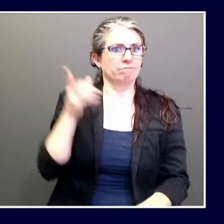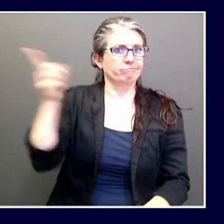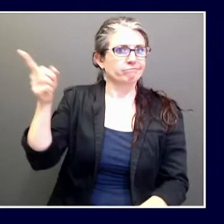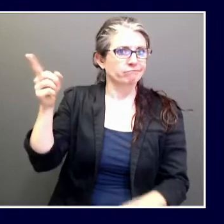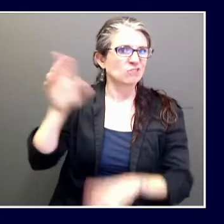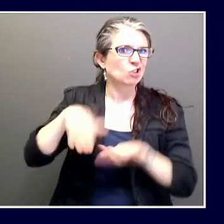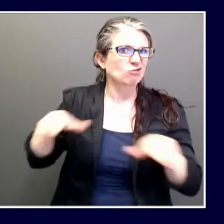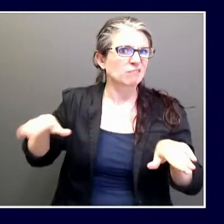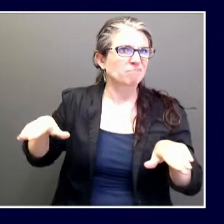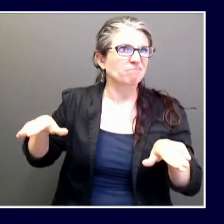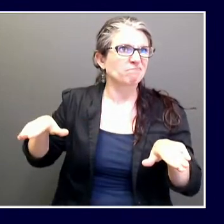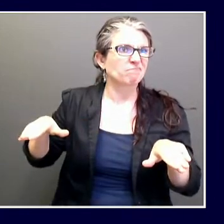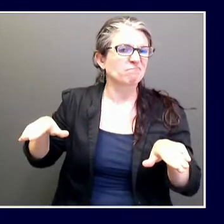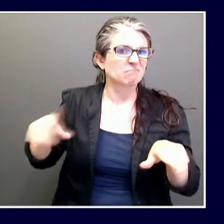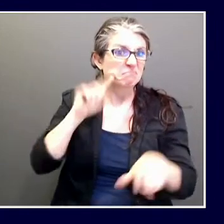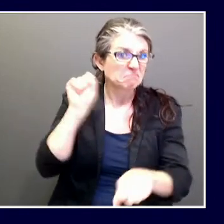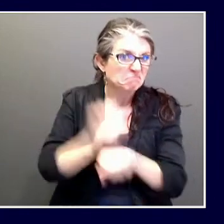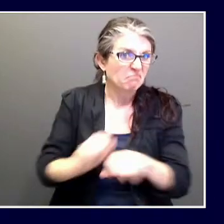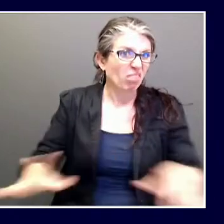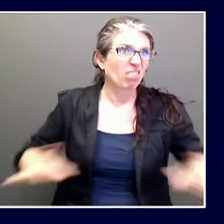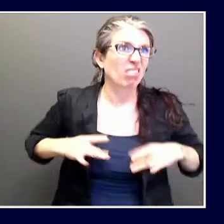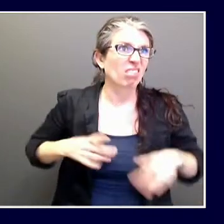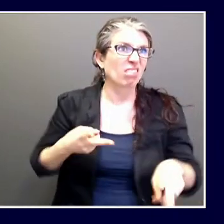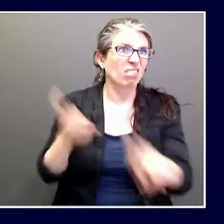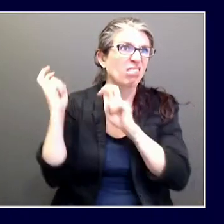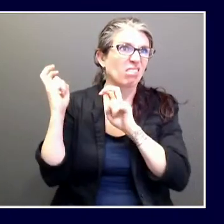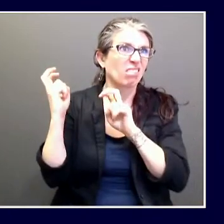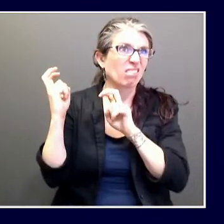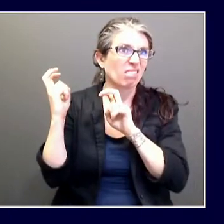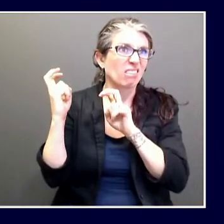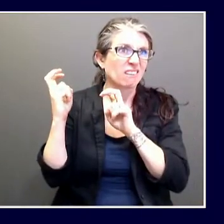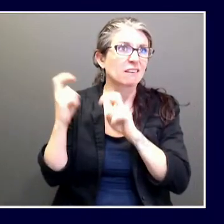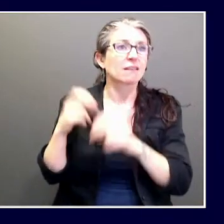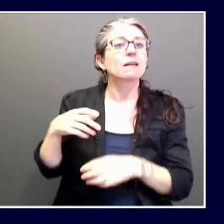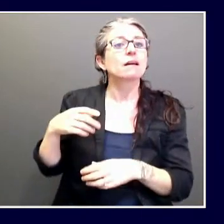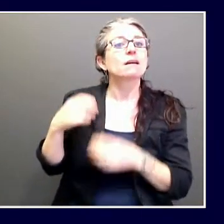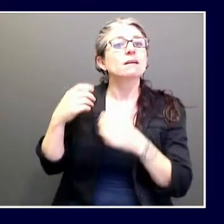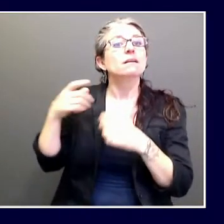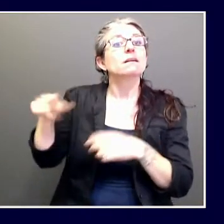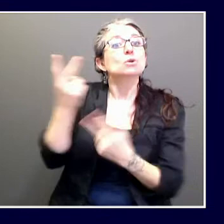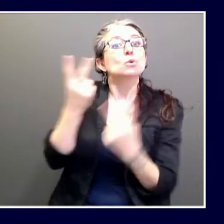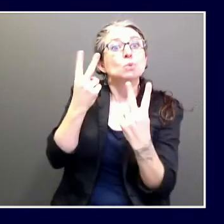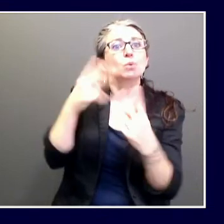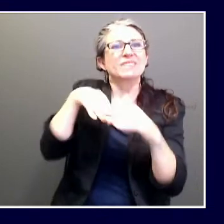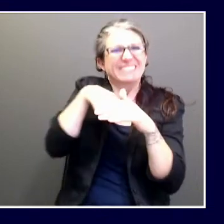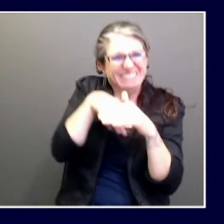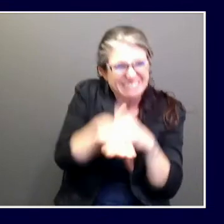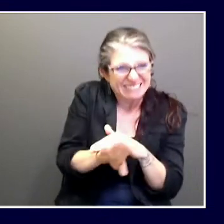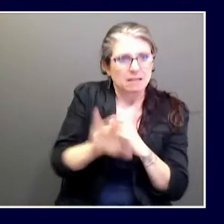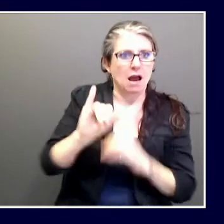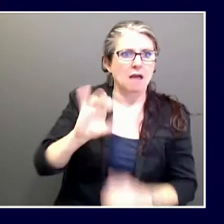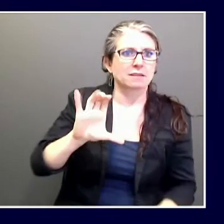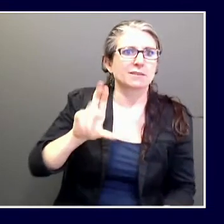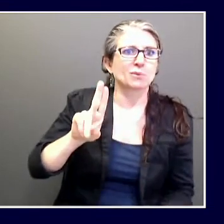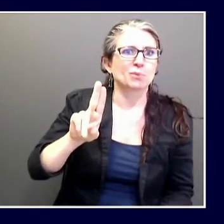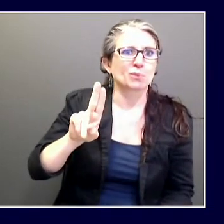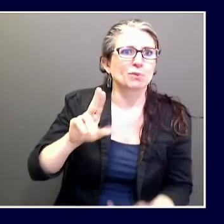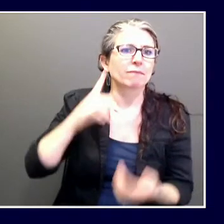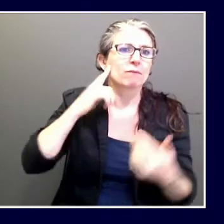2 of whom are in a pediatric intensive care unit. Across the entire state right now, there